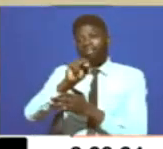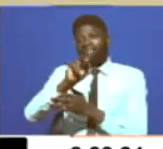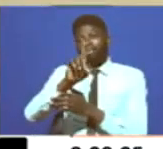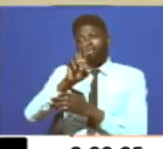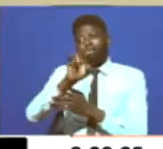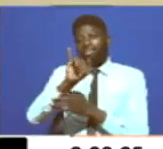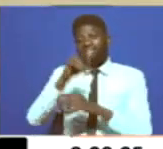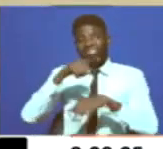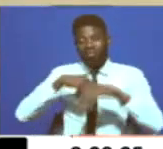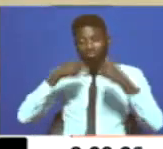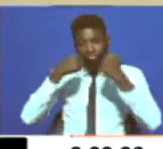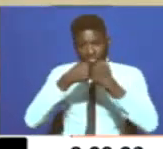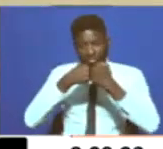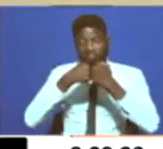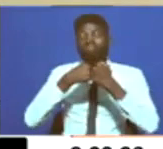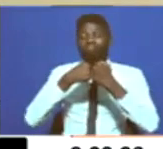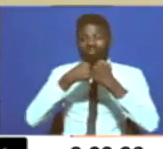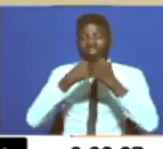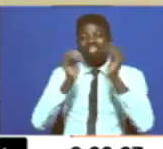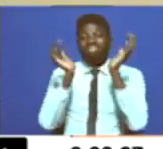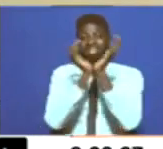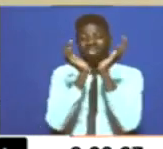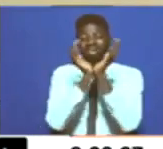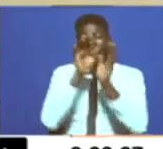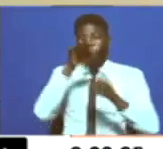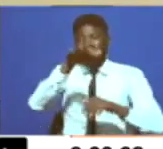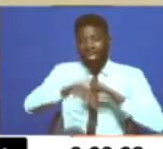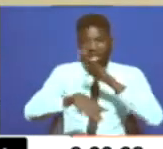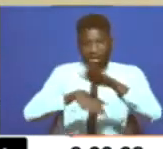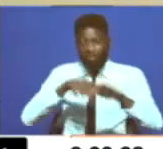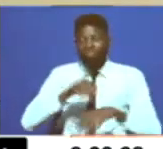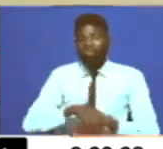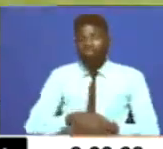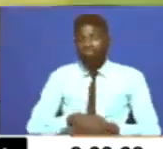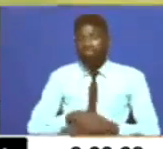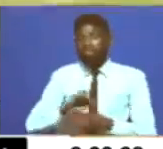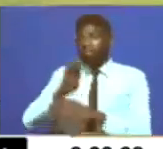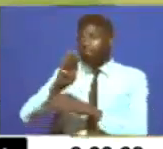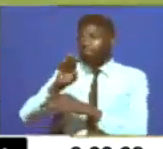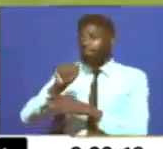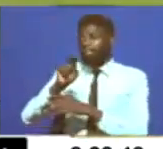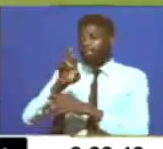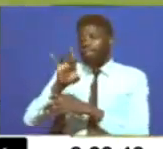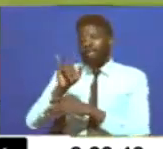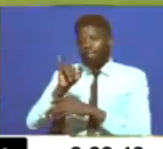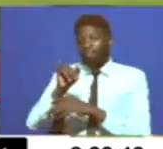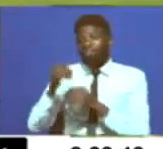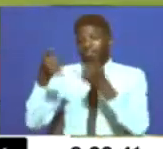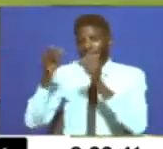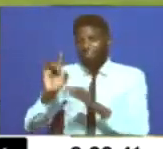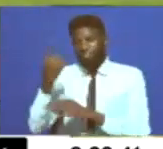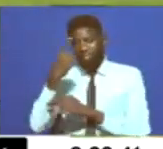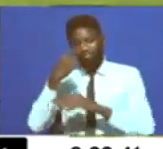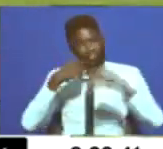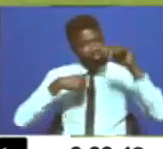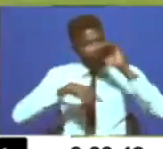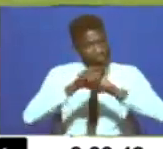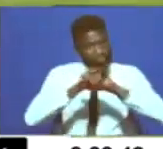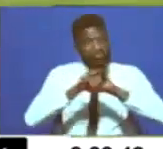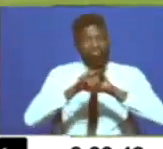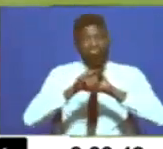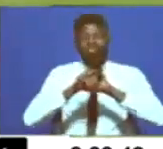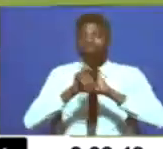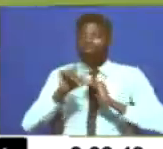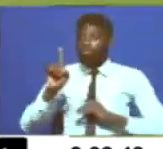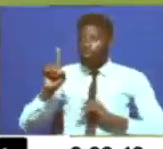the Nyayo National Stadium. Bandari striker John Mwite opened the scoring in the 90th minute to give the visitors an early lead,